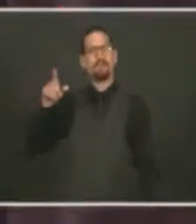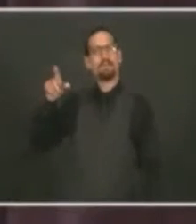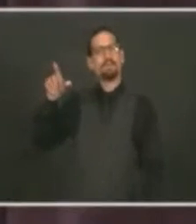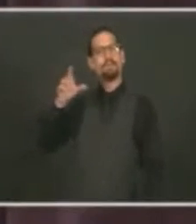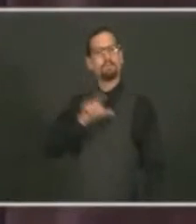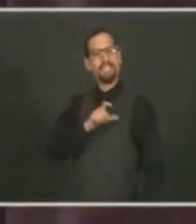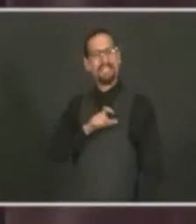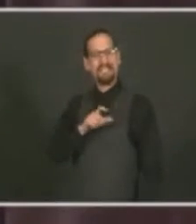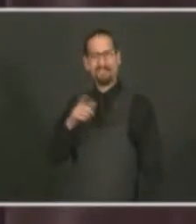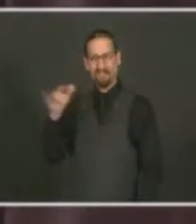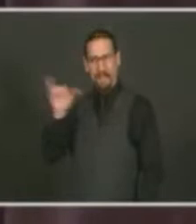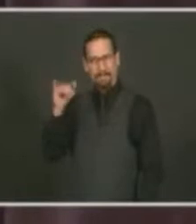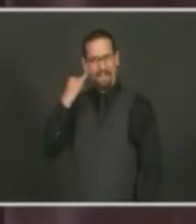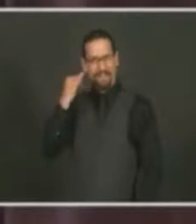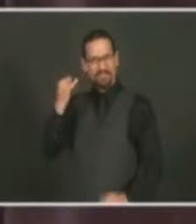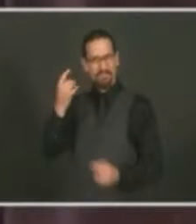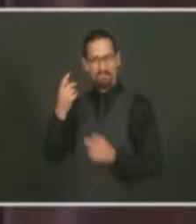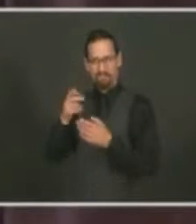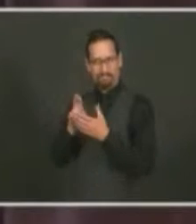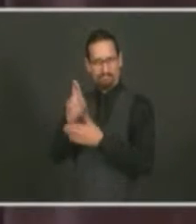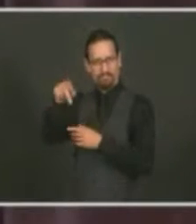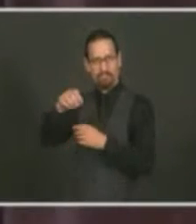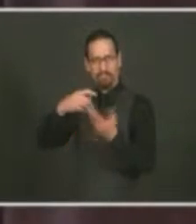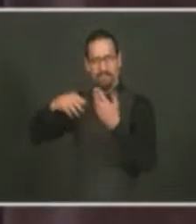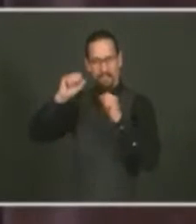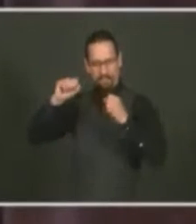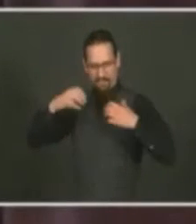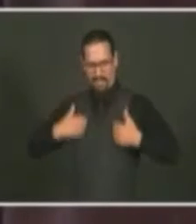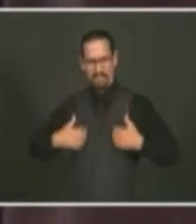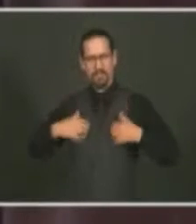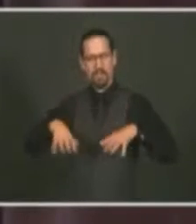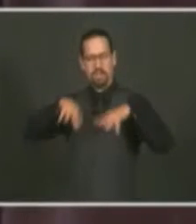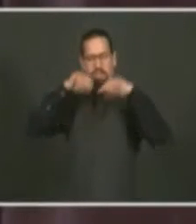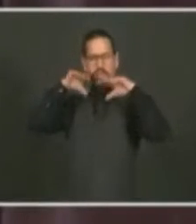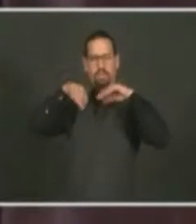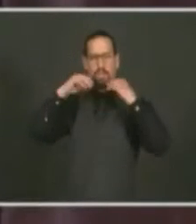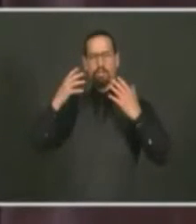I think that their use of force